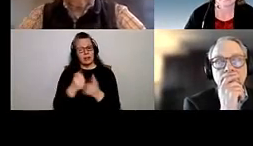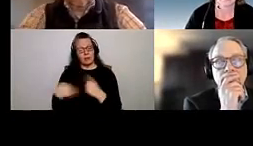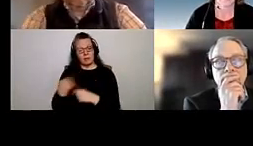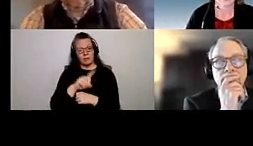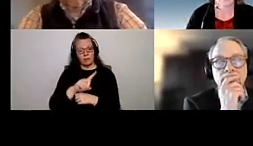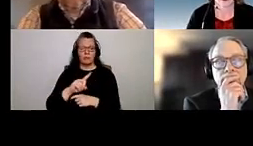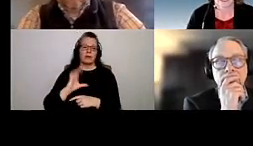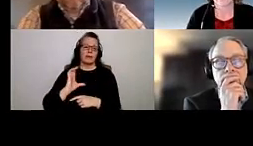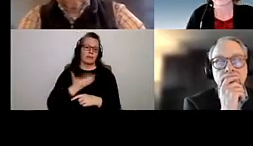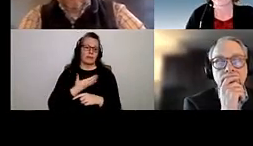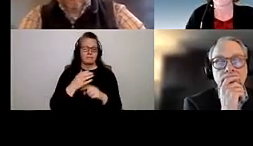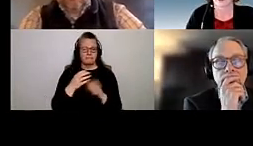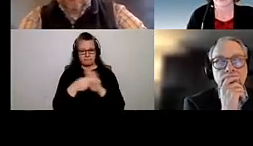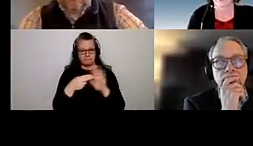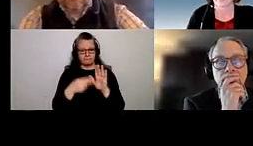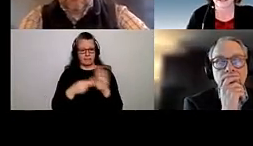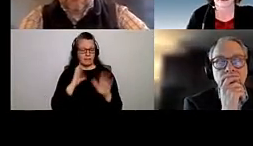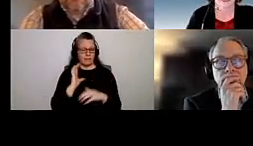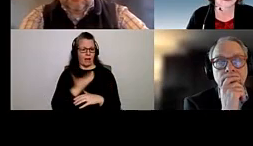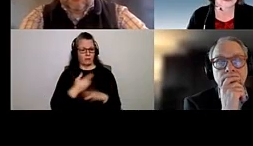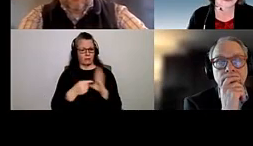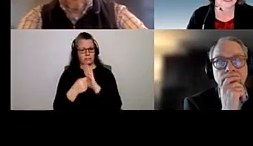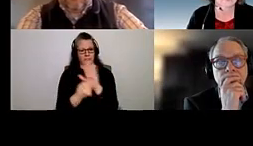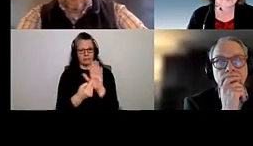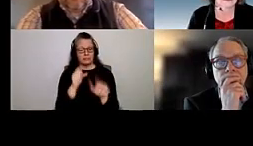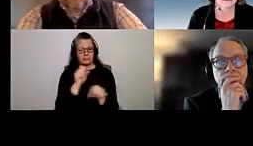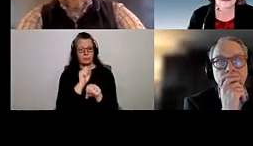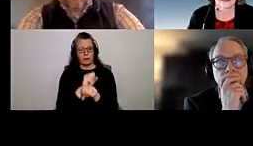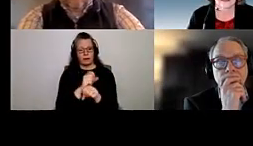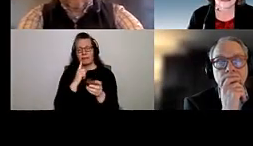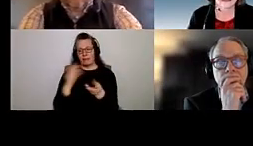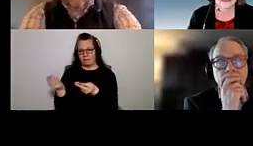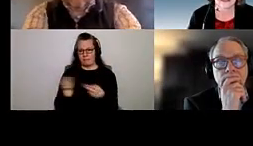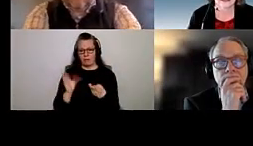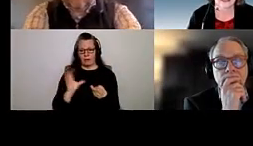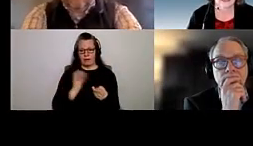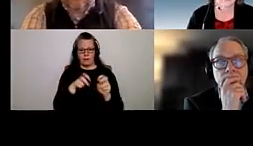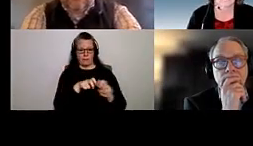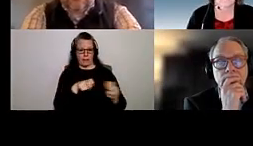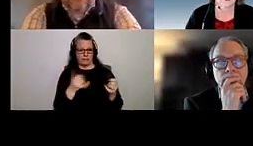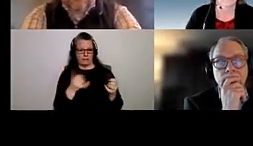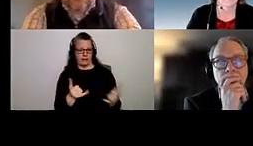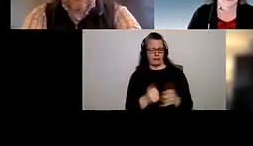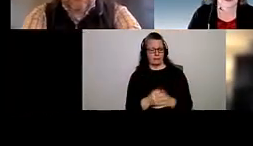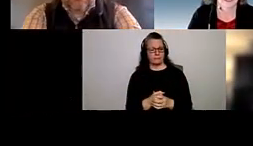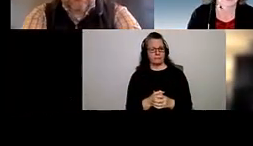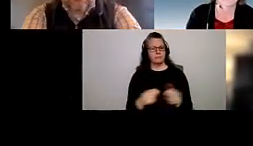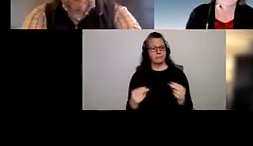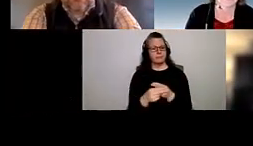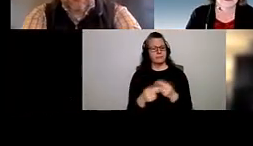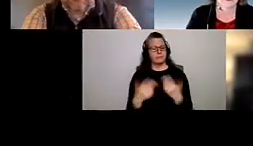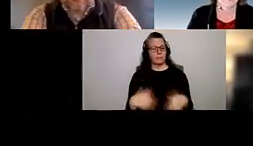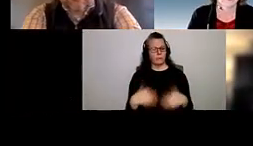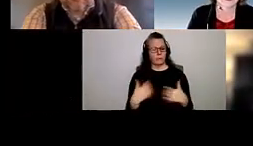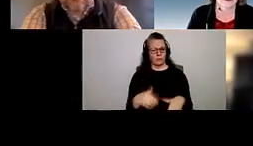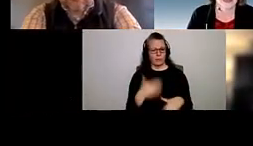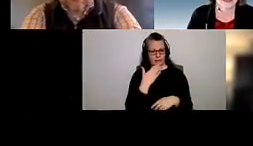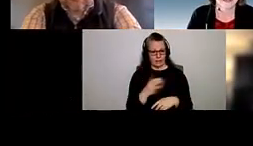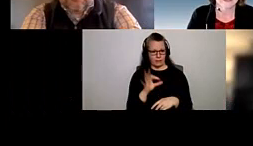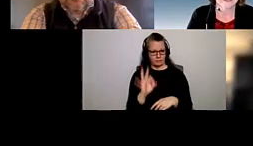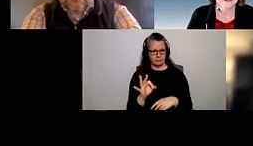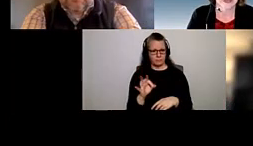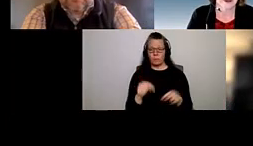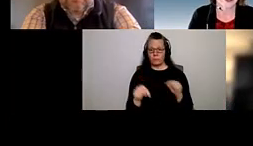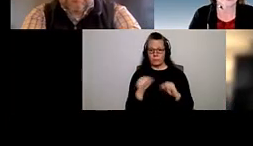of our transparency work and then to moderate our expert panel today. Next slide, already moved there, thank you. Oh, please go